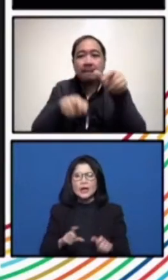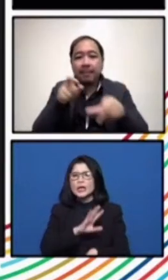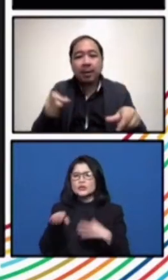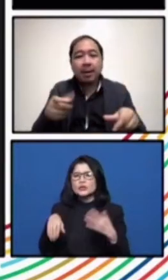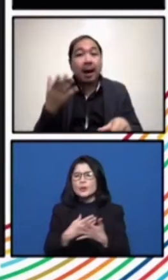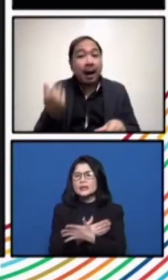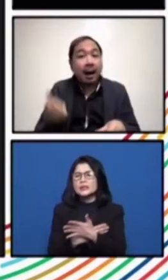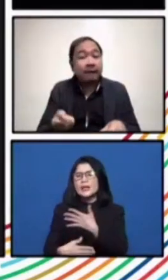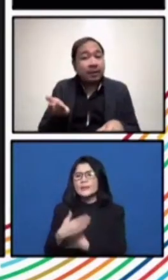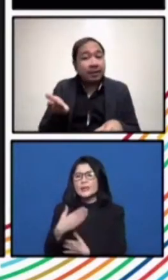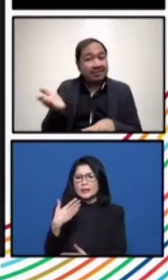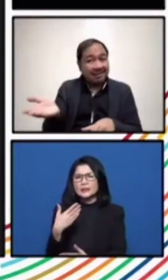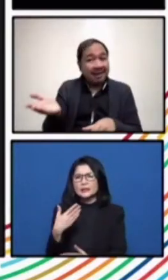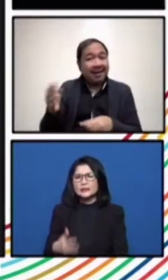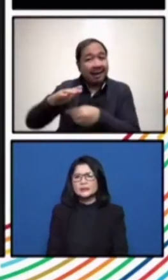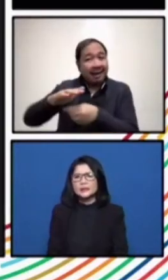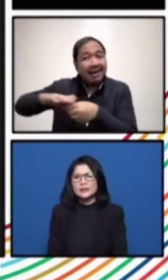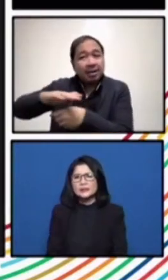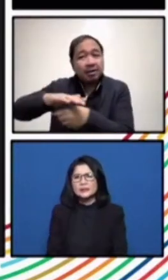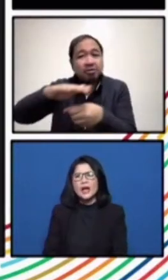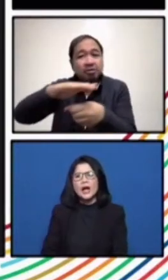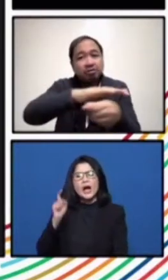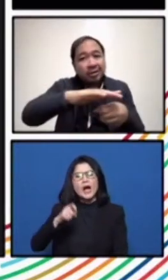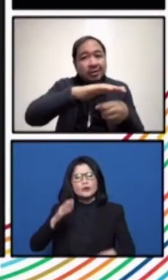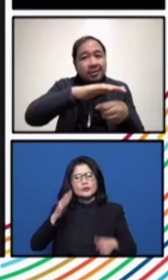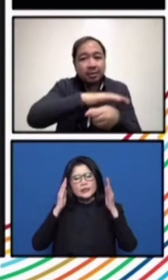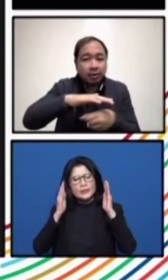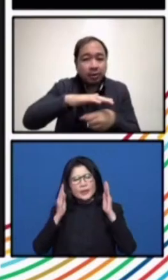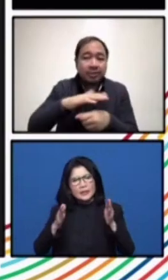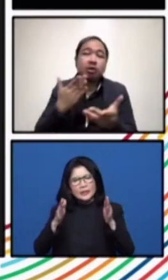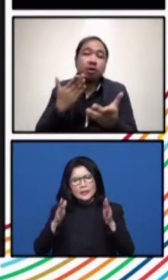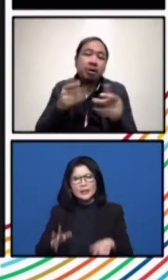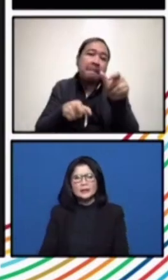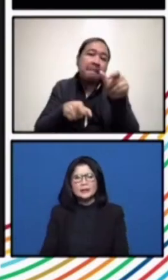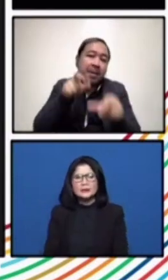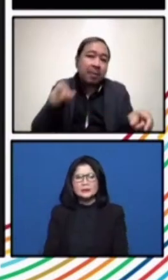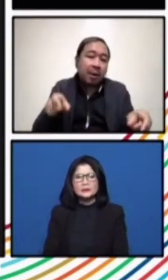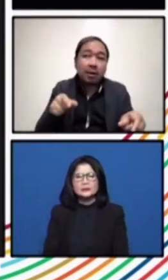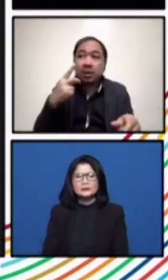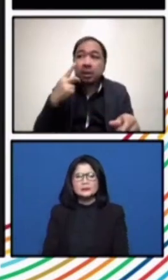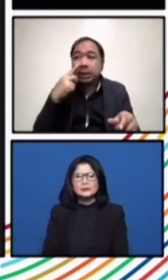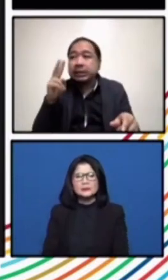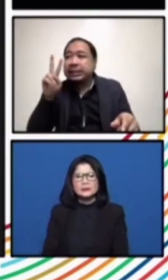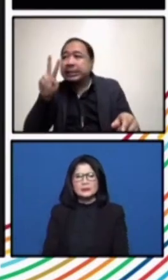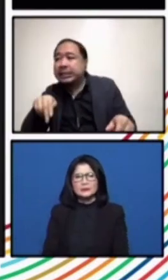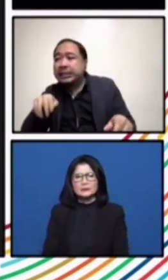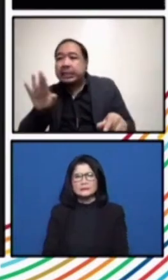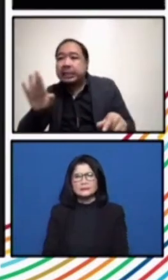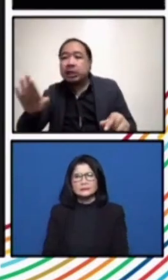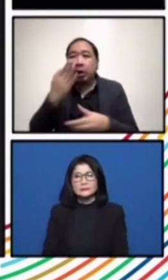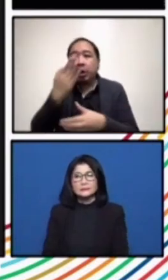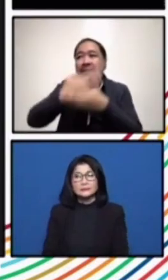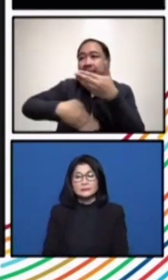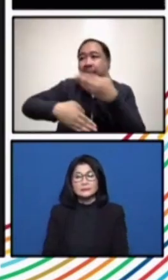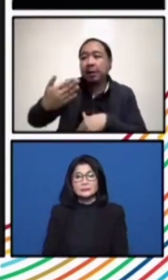we should take care and ensure that the people who are not visible around should be taken care of